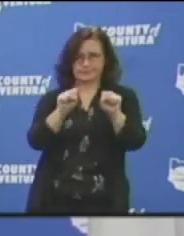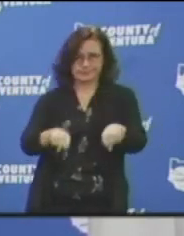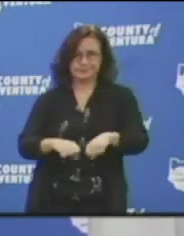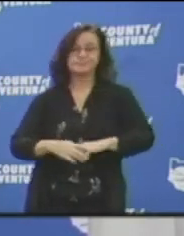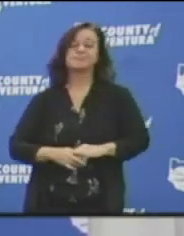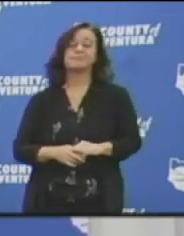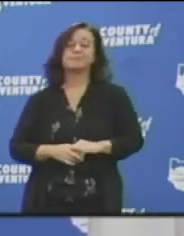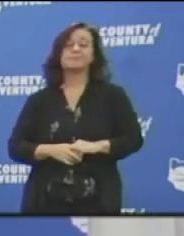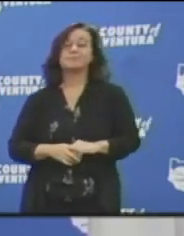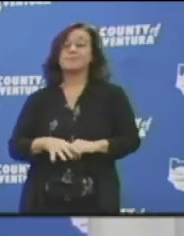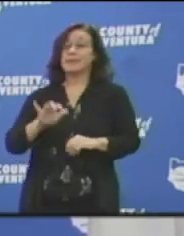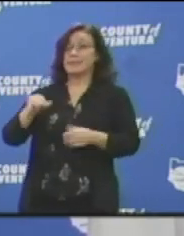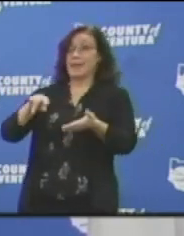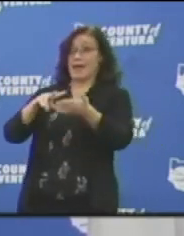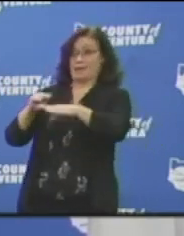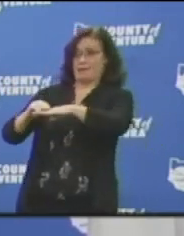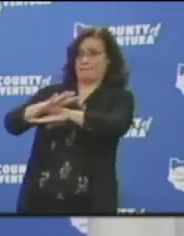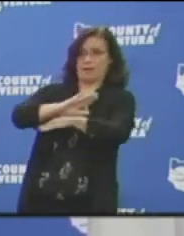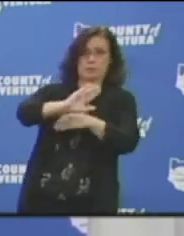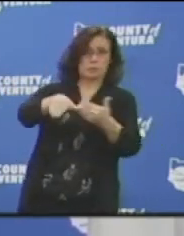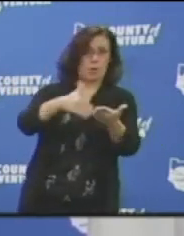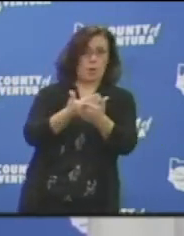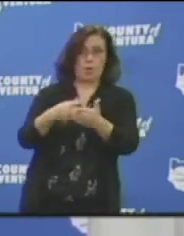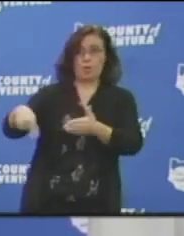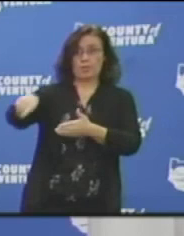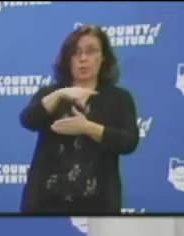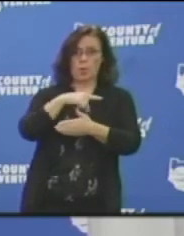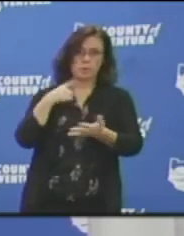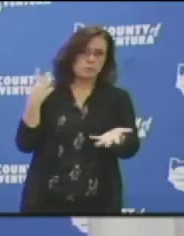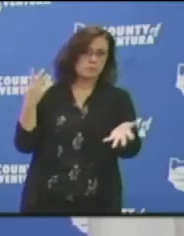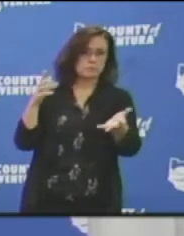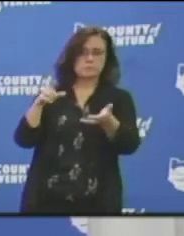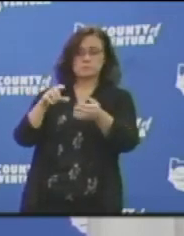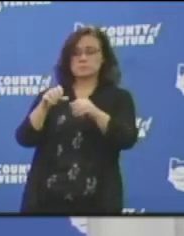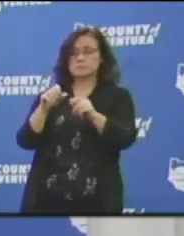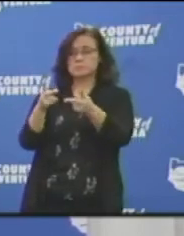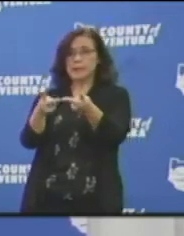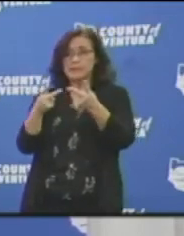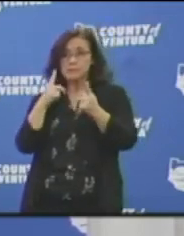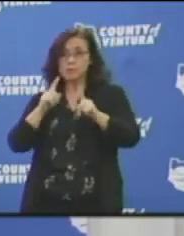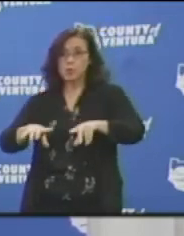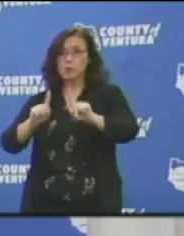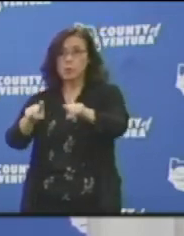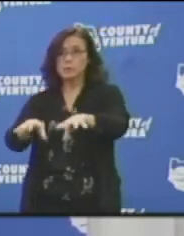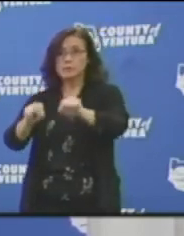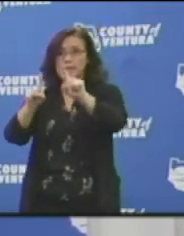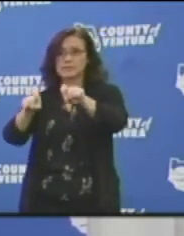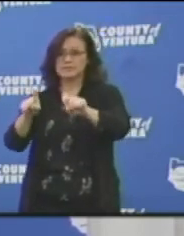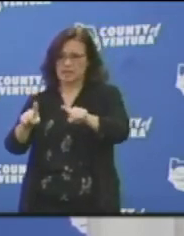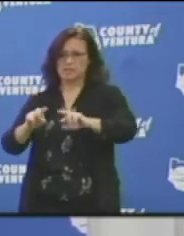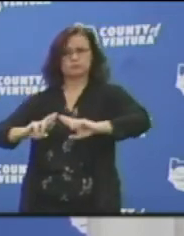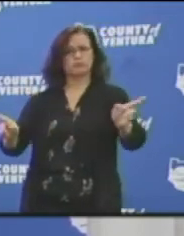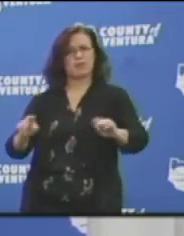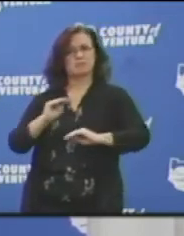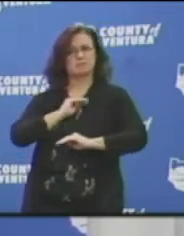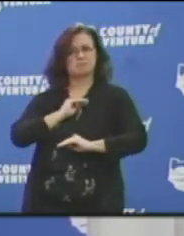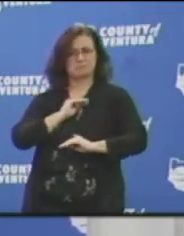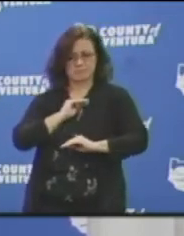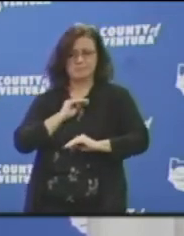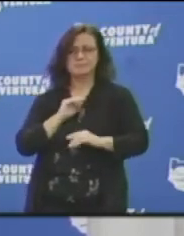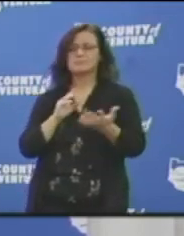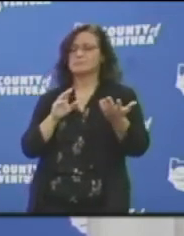testing locations should be fully operational 7 days a week now, as